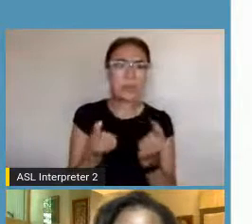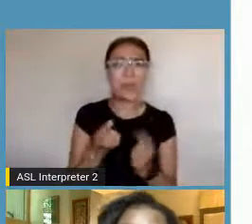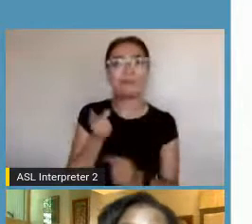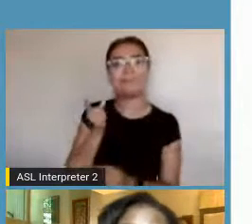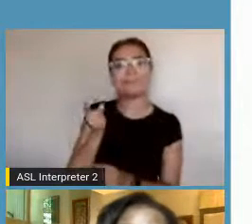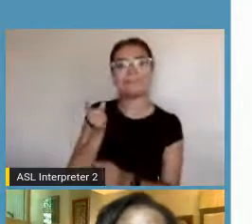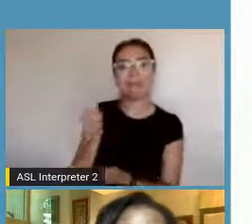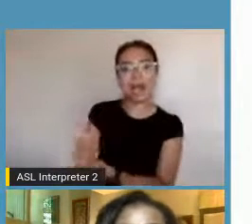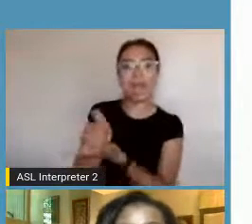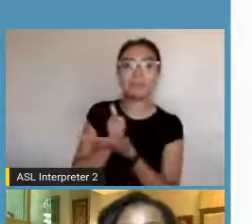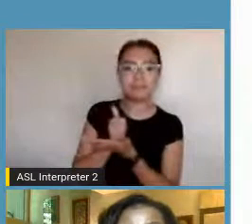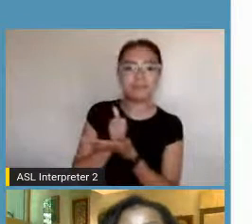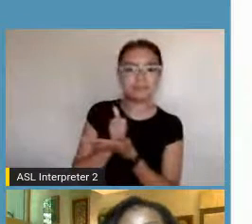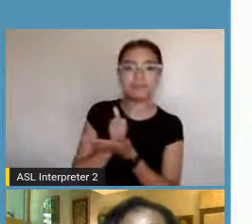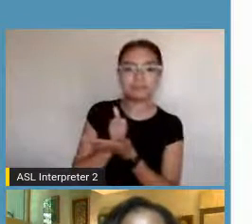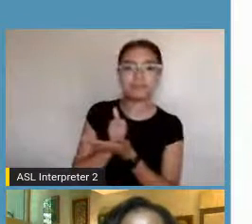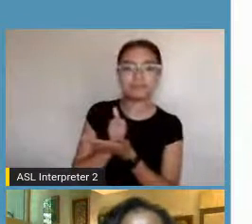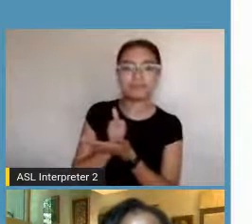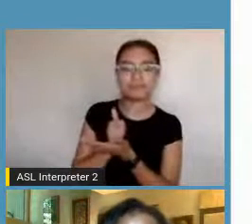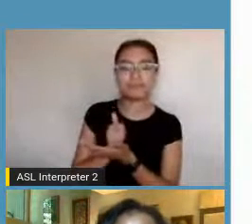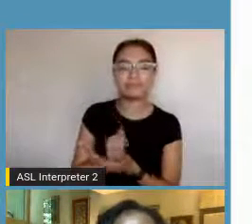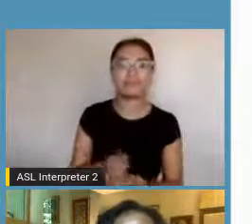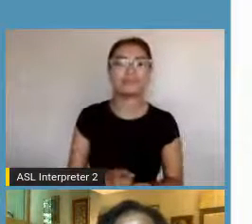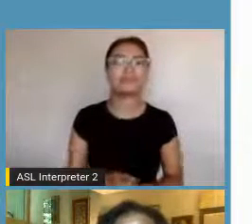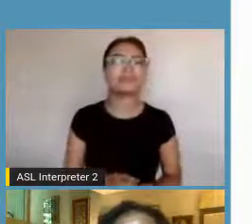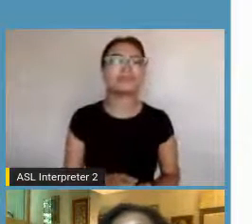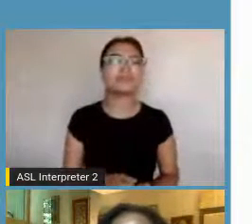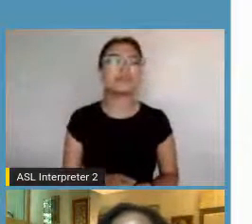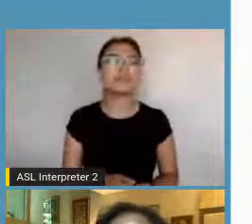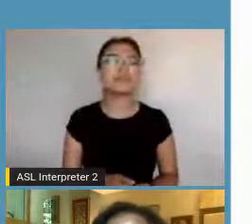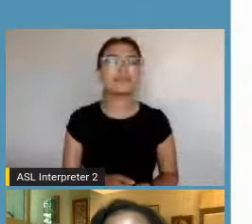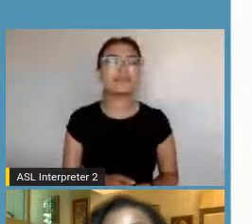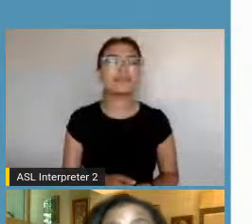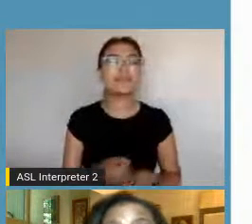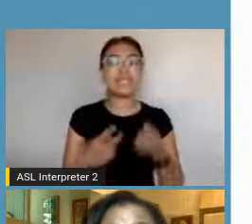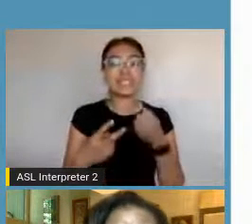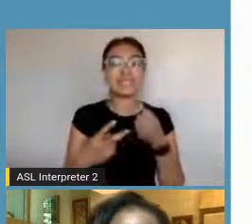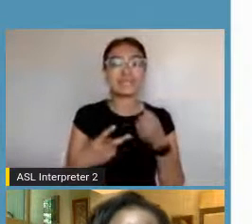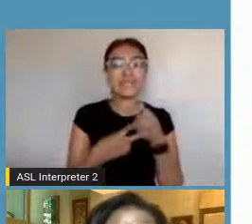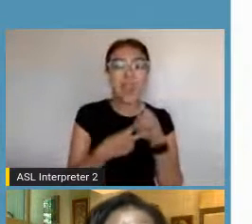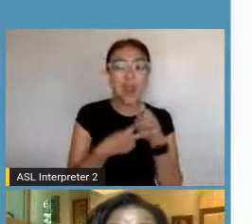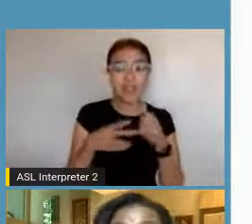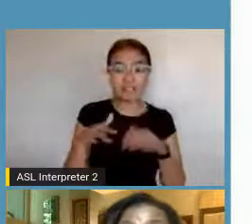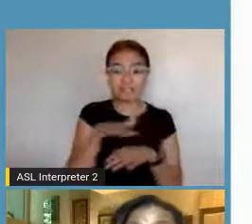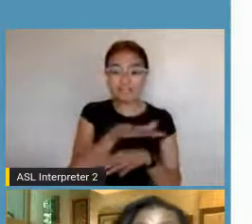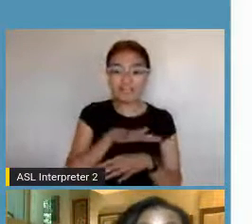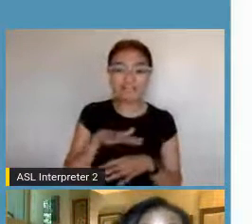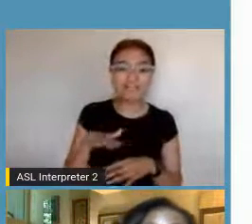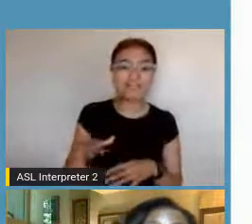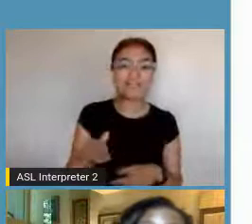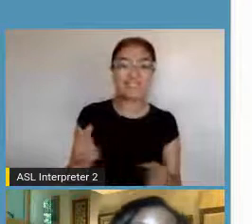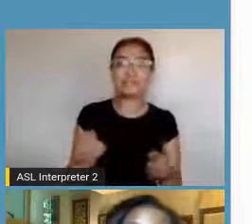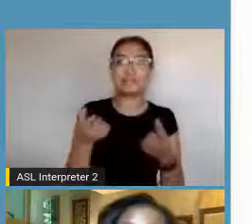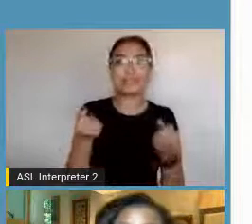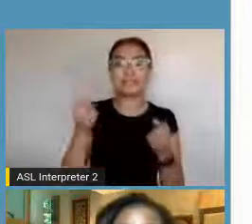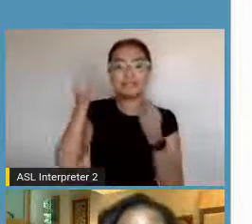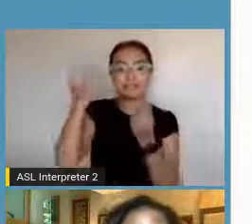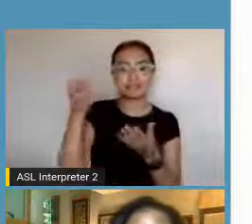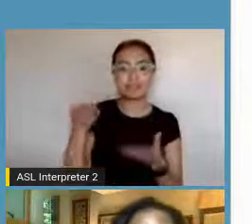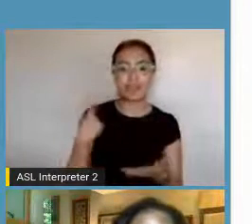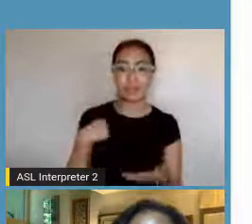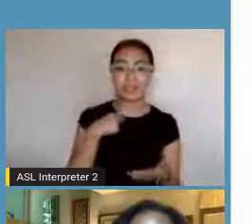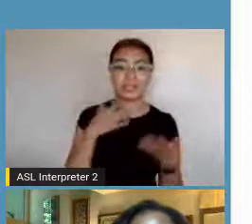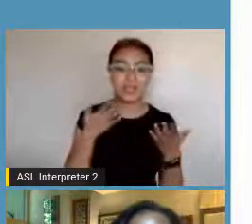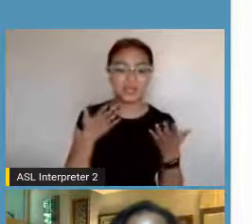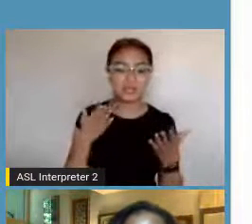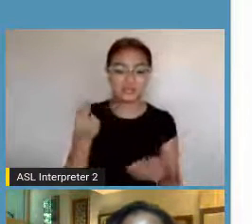alone. And so Archive Space is one of the resources that a lot of institutions use. Collection Space,